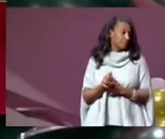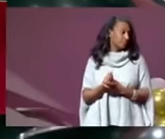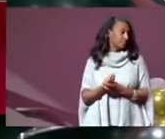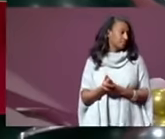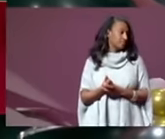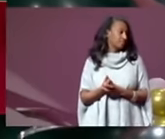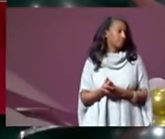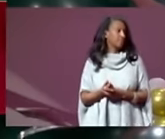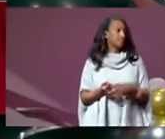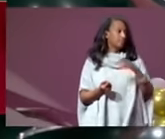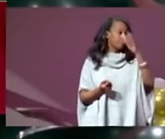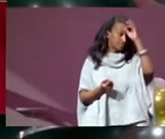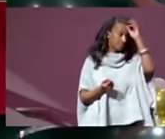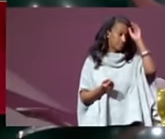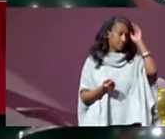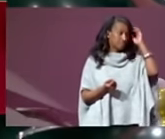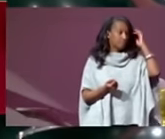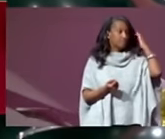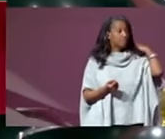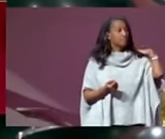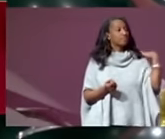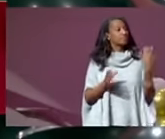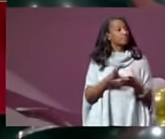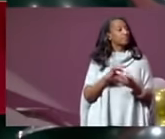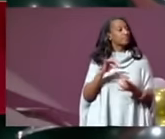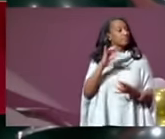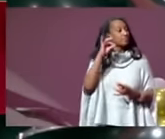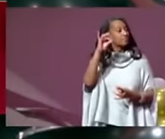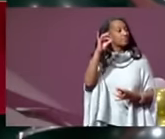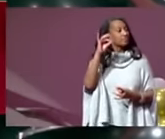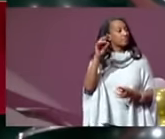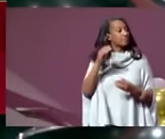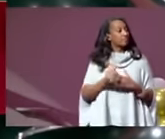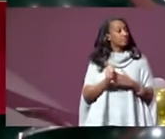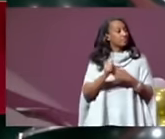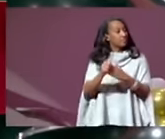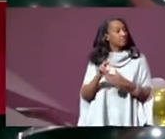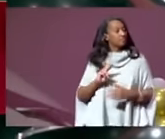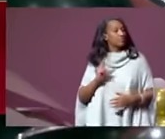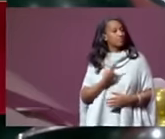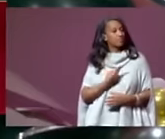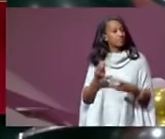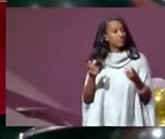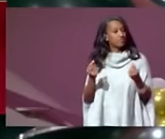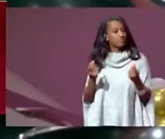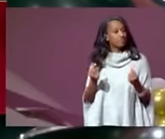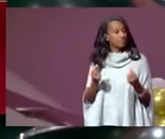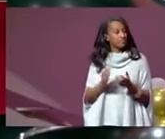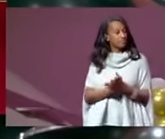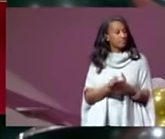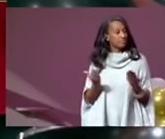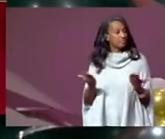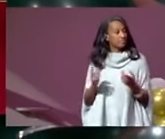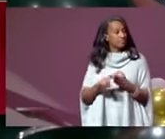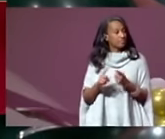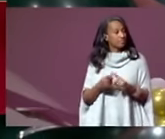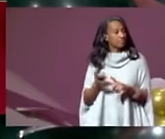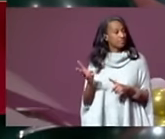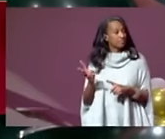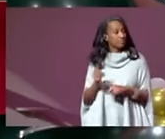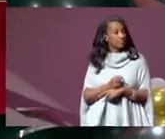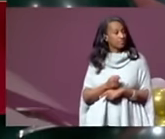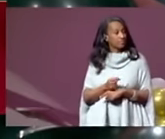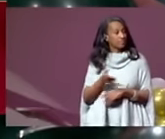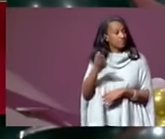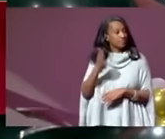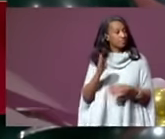our tithe that the Spirit lays upon our heart to give to the work of supporting ministry here at Friendship West. God blesses us to do